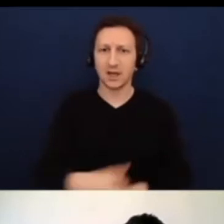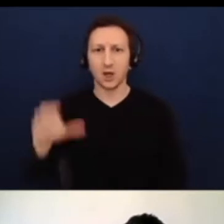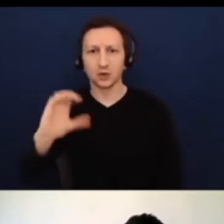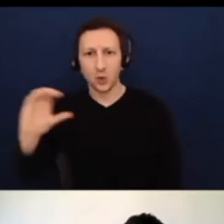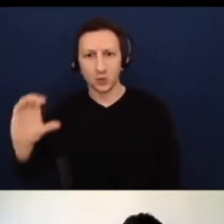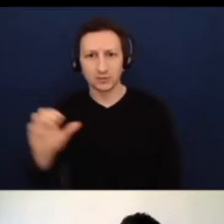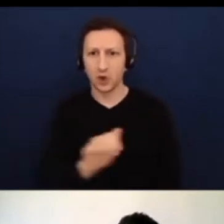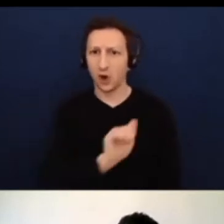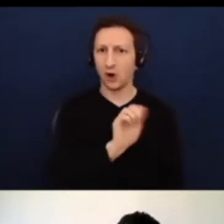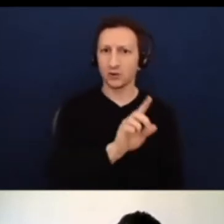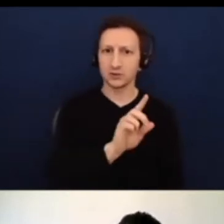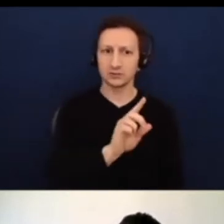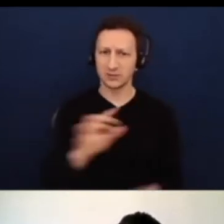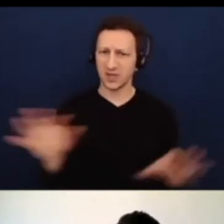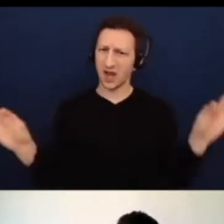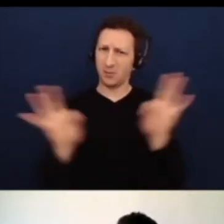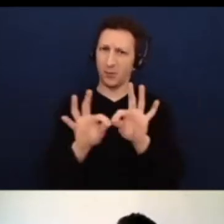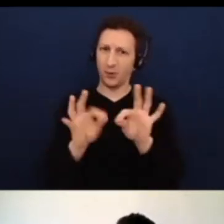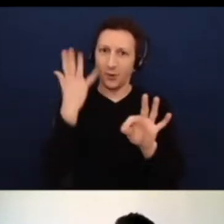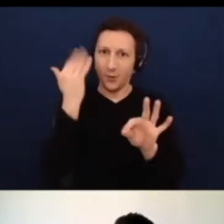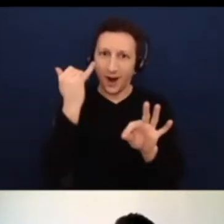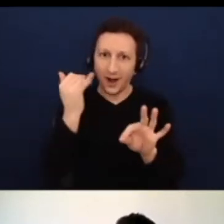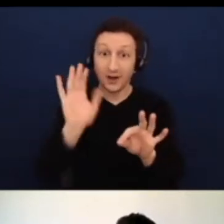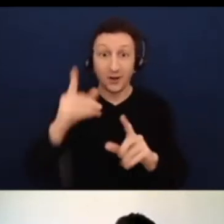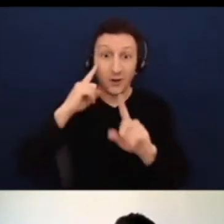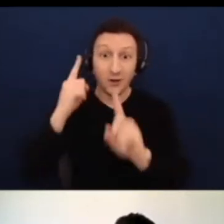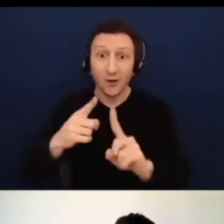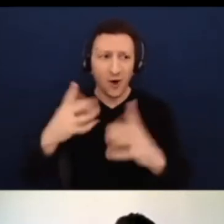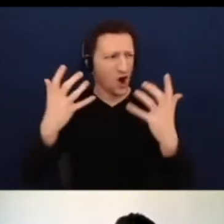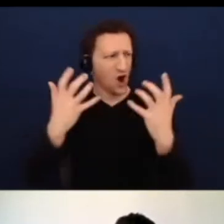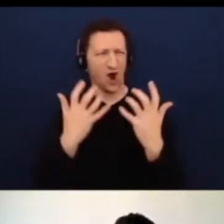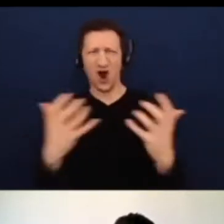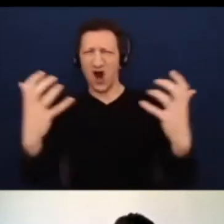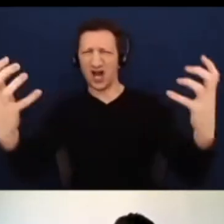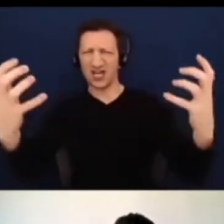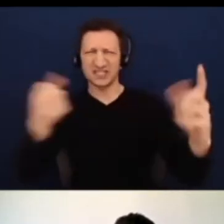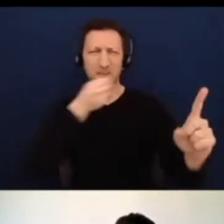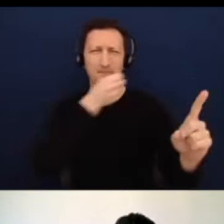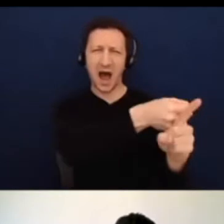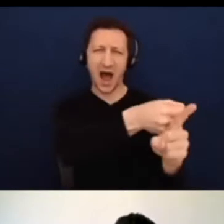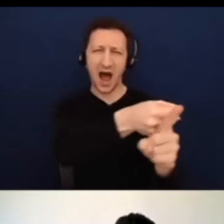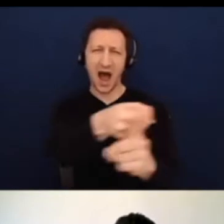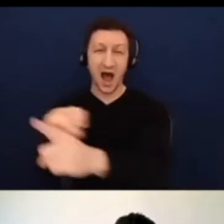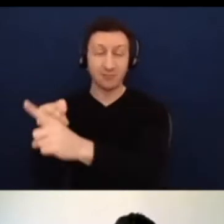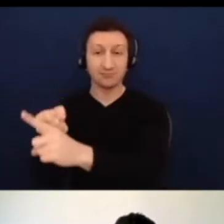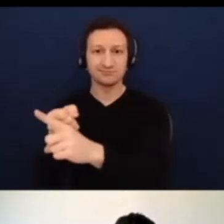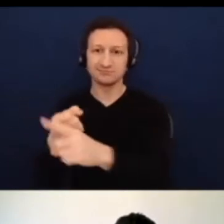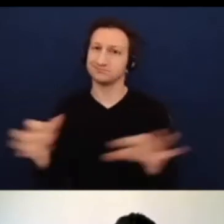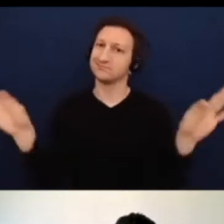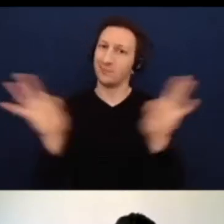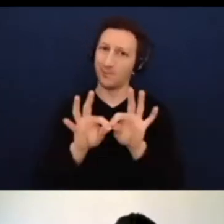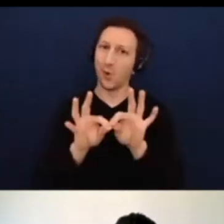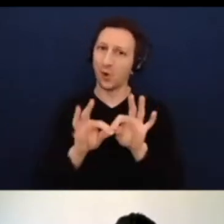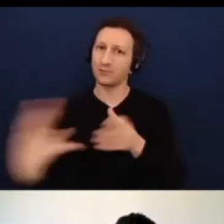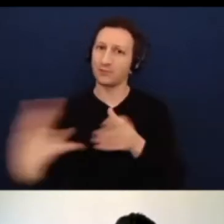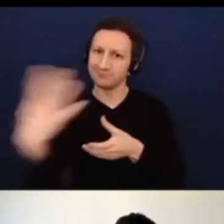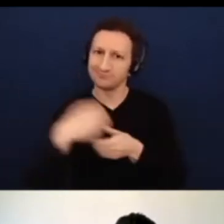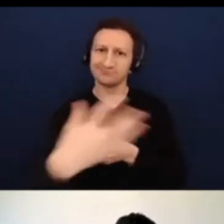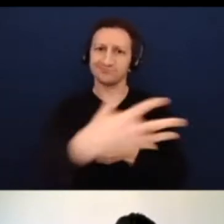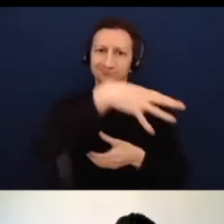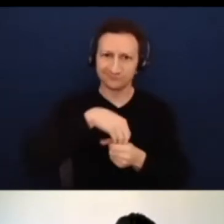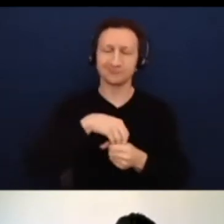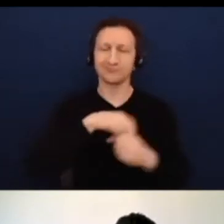of the community that I serve, that they deeply want to be connected to everything they'd like to have access to. So we don't want to deny